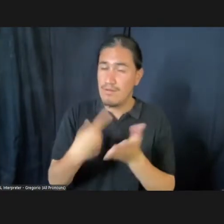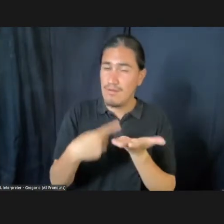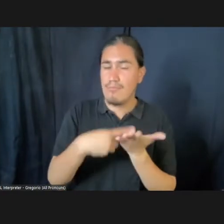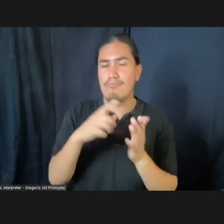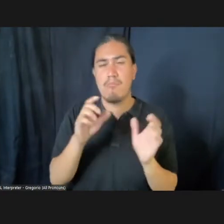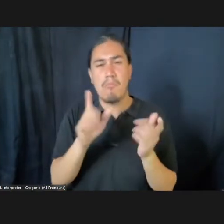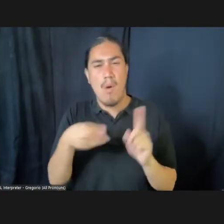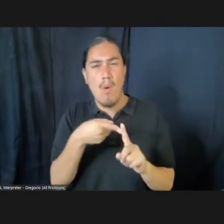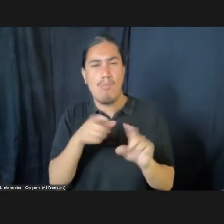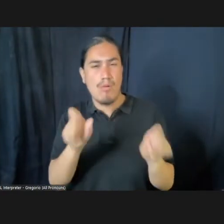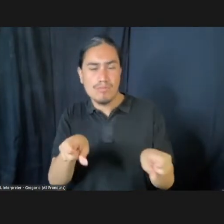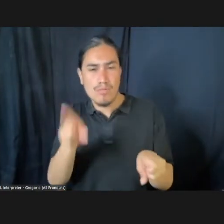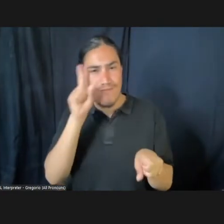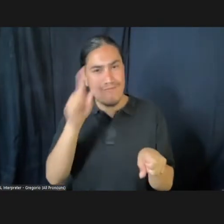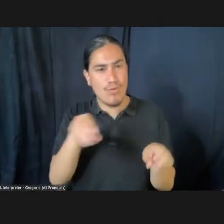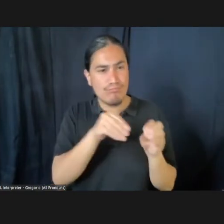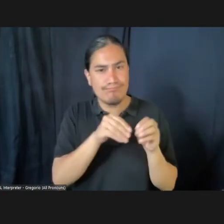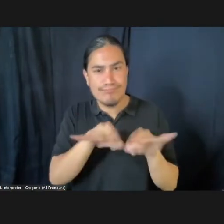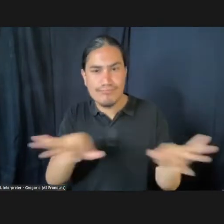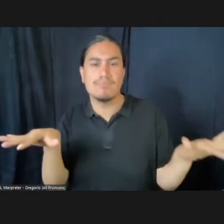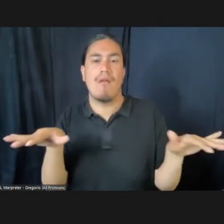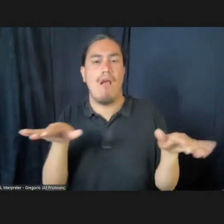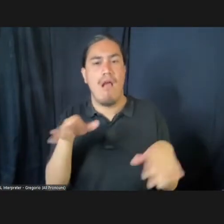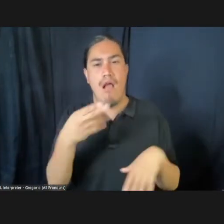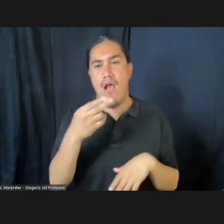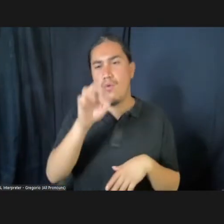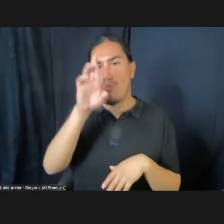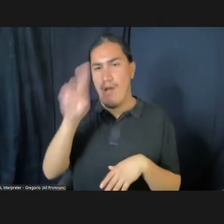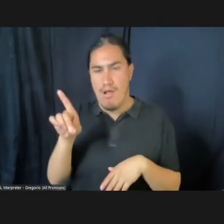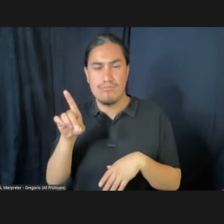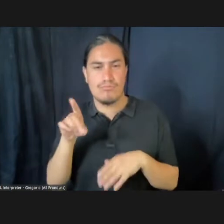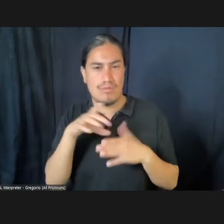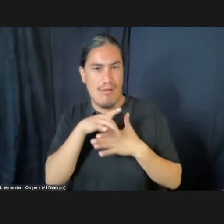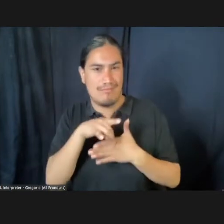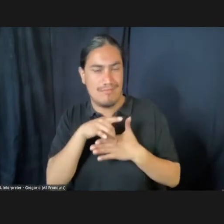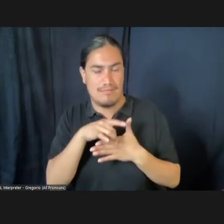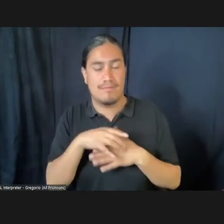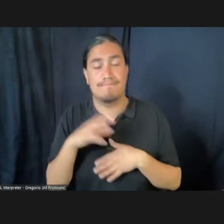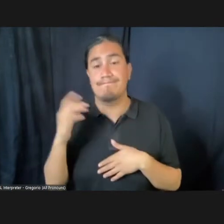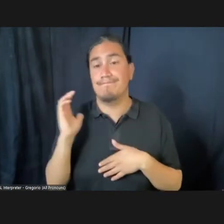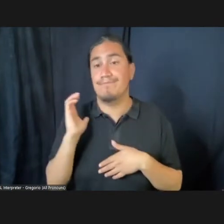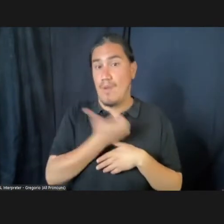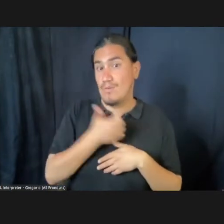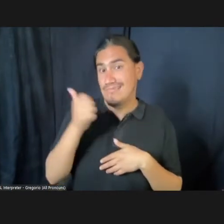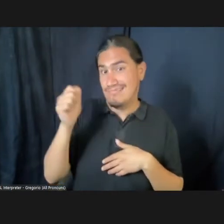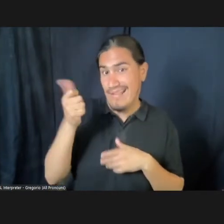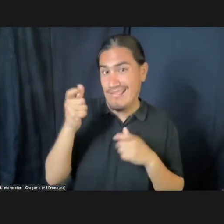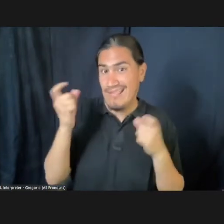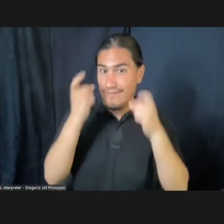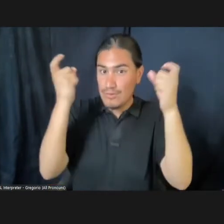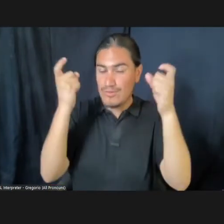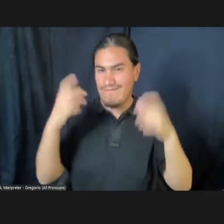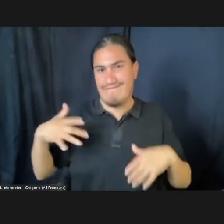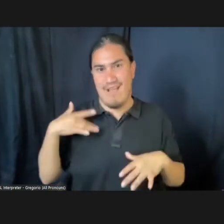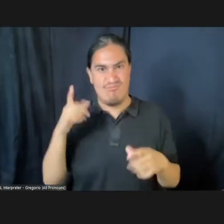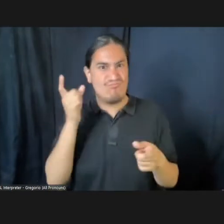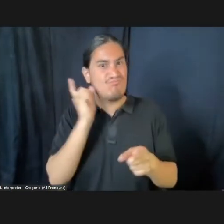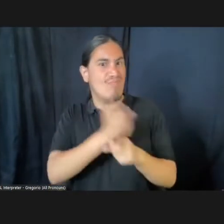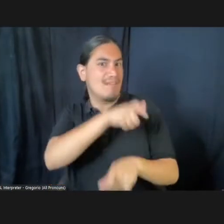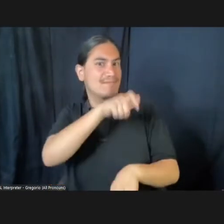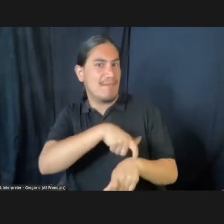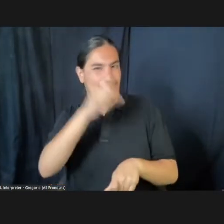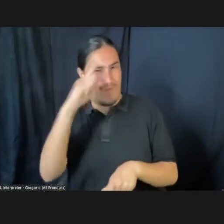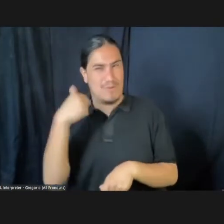releasing HowlRound content in hard copy, the occasion of our 10th felt particularly ripe to return to this